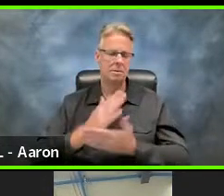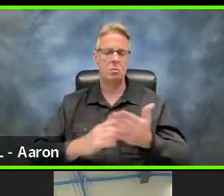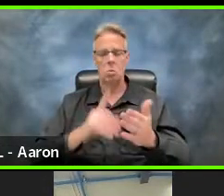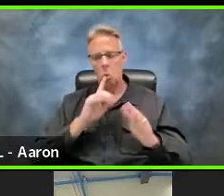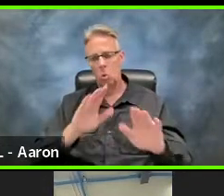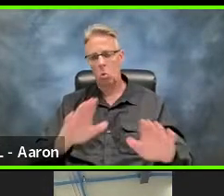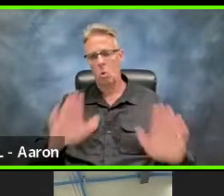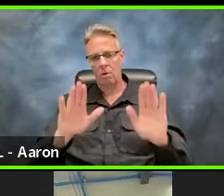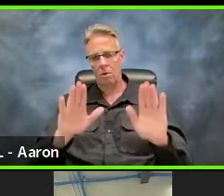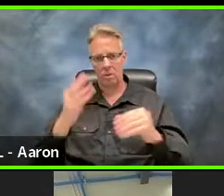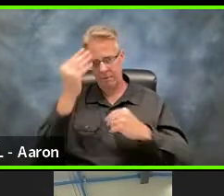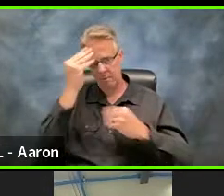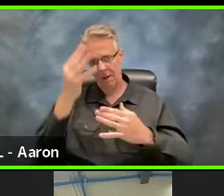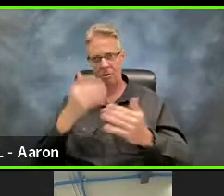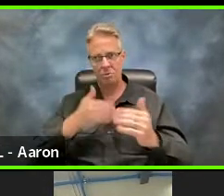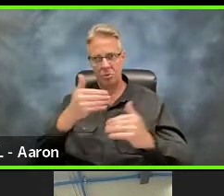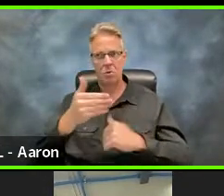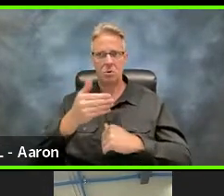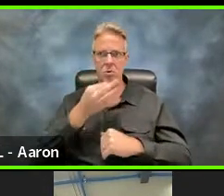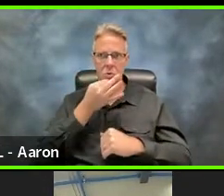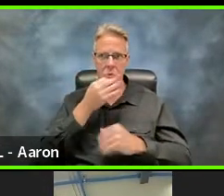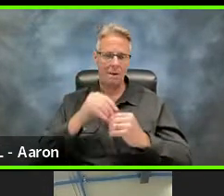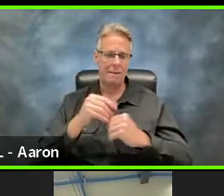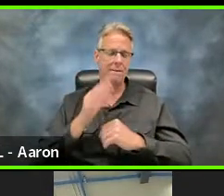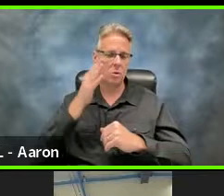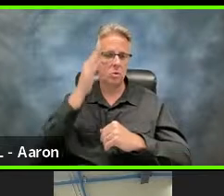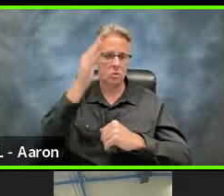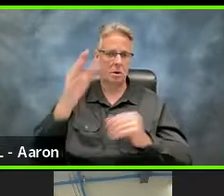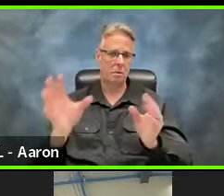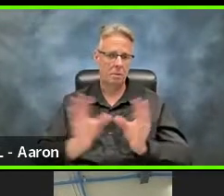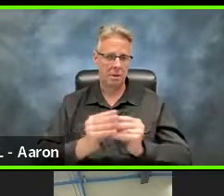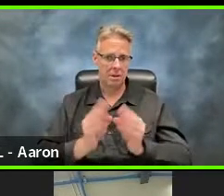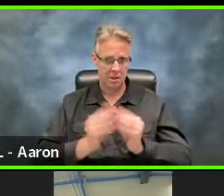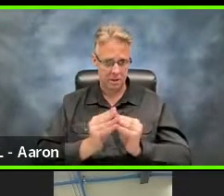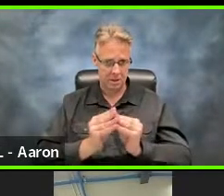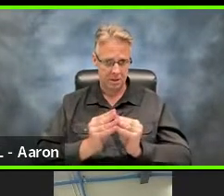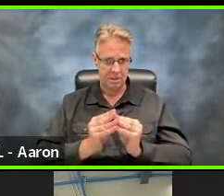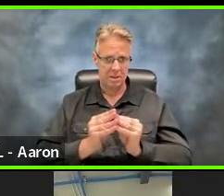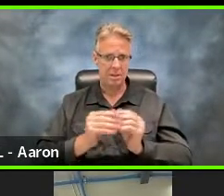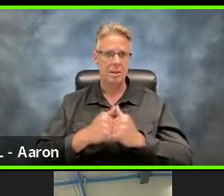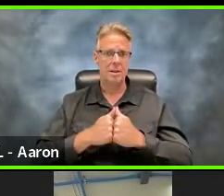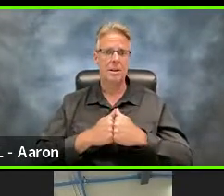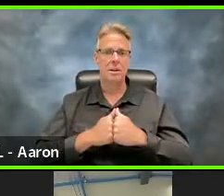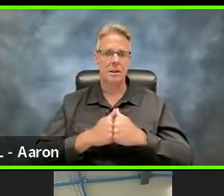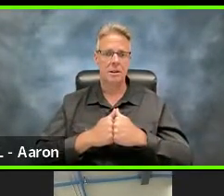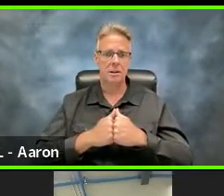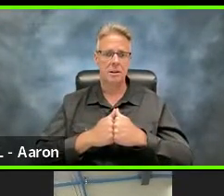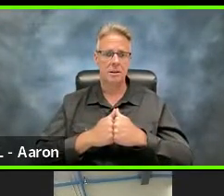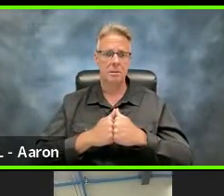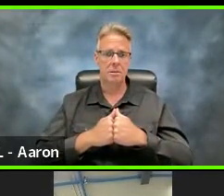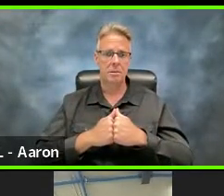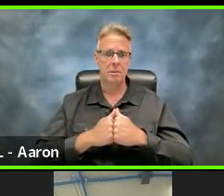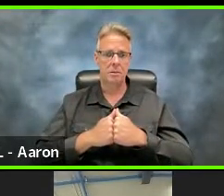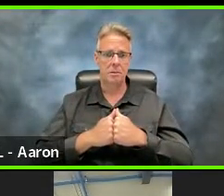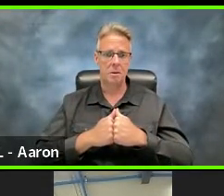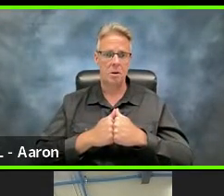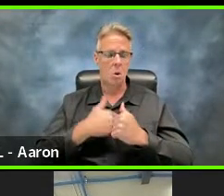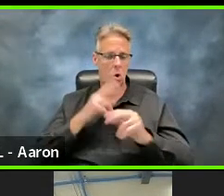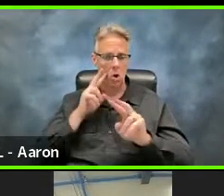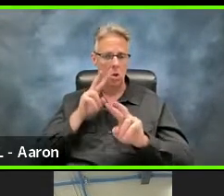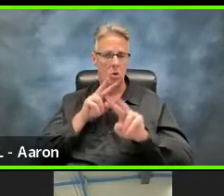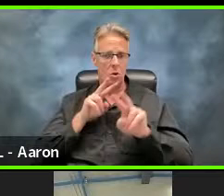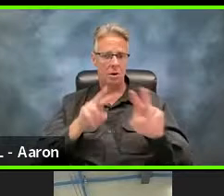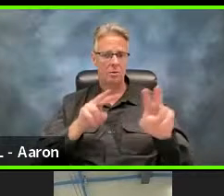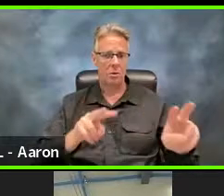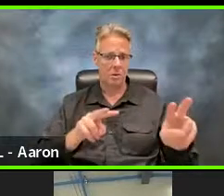information coming up in future meetings as was pointed out. So we're looking